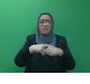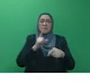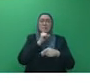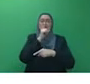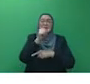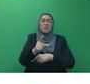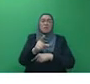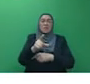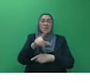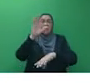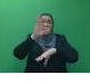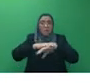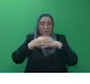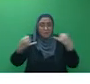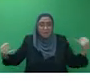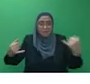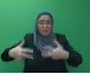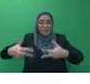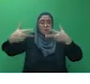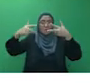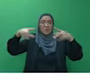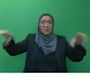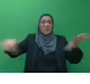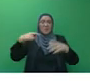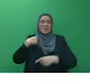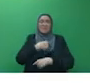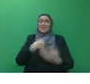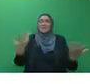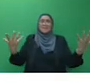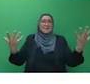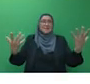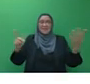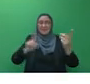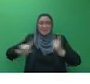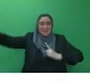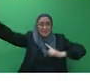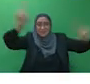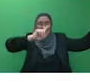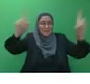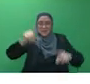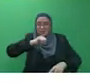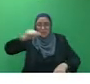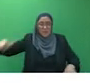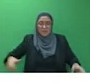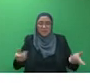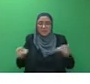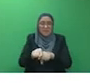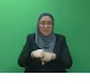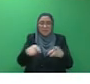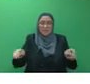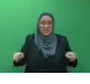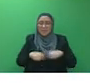giving information to do a virtual gig oh yo we are all all over the place we are literally not there